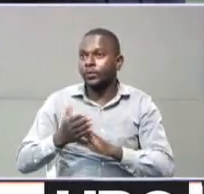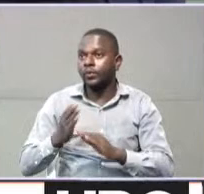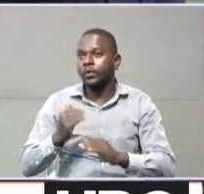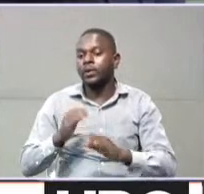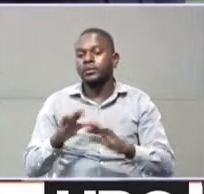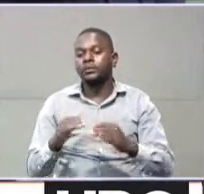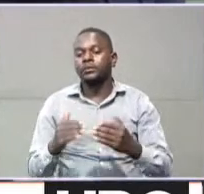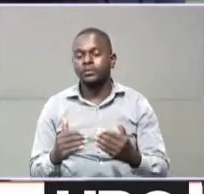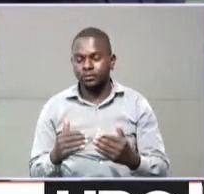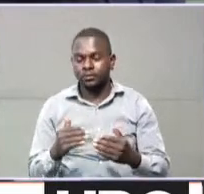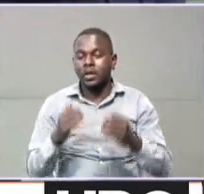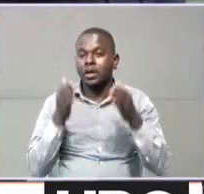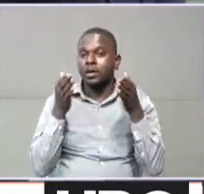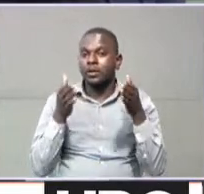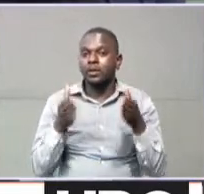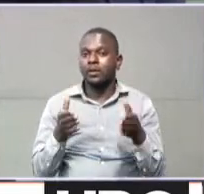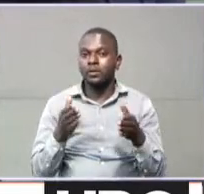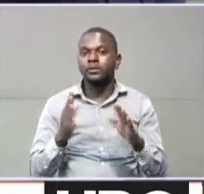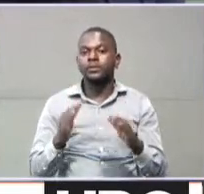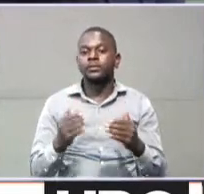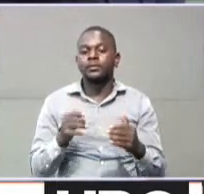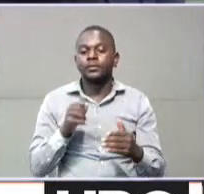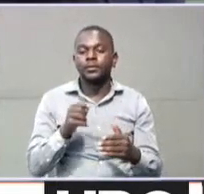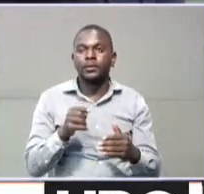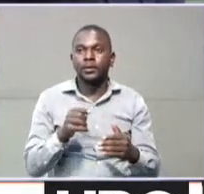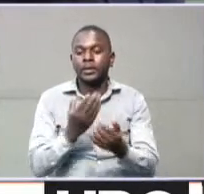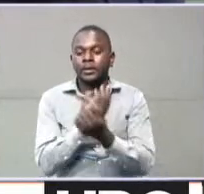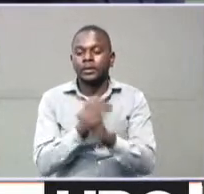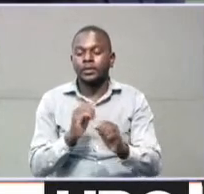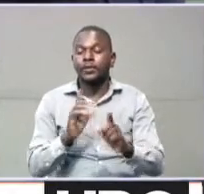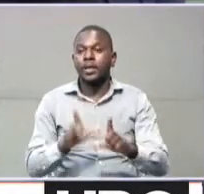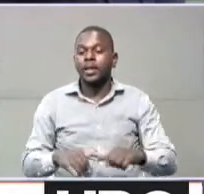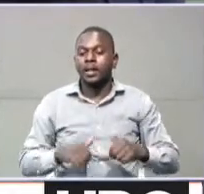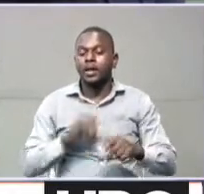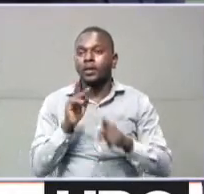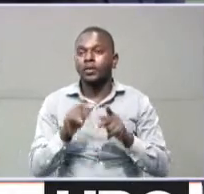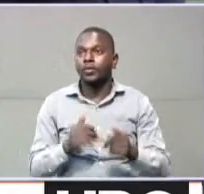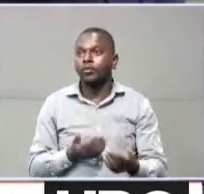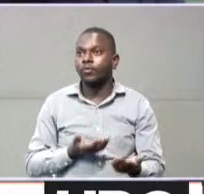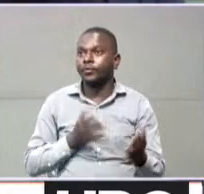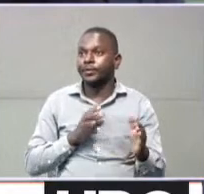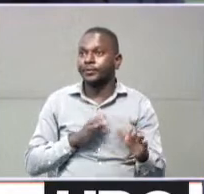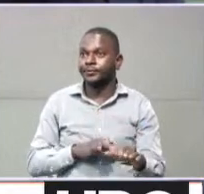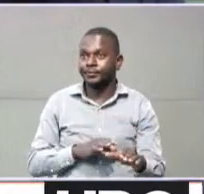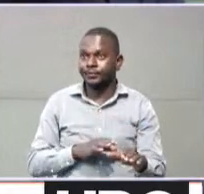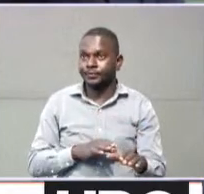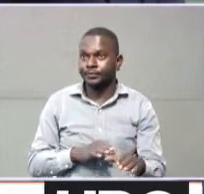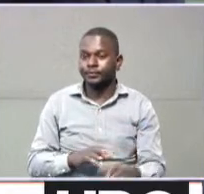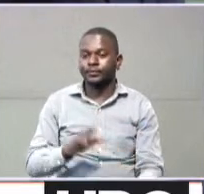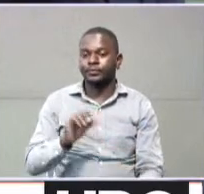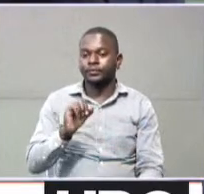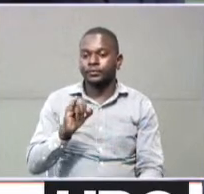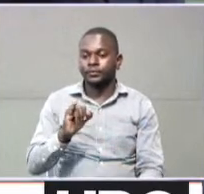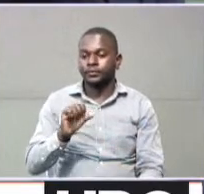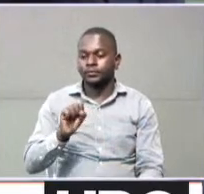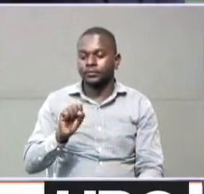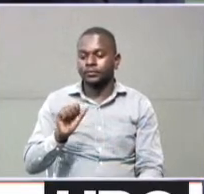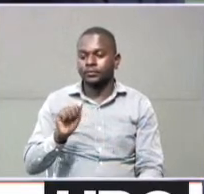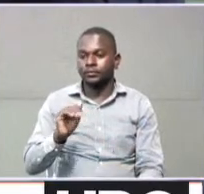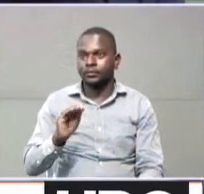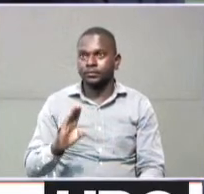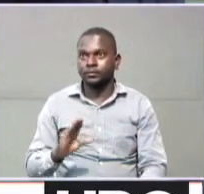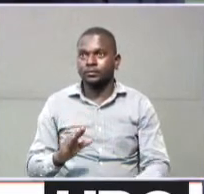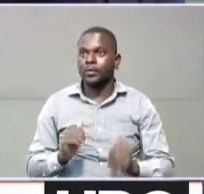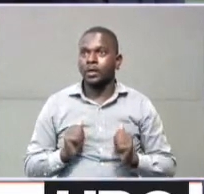identity attention so that we save the lives of our people who have been dying i'm catherine isaac member parliament when i'm